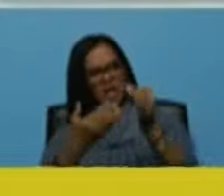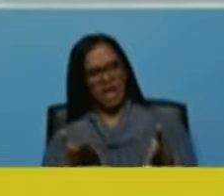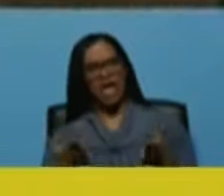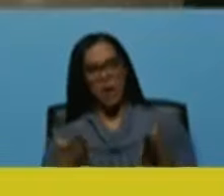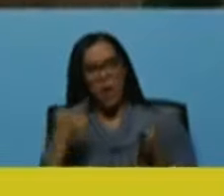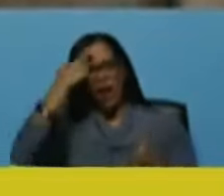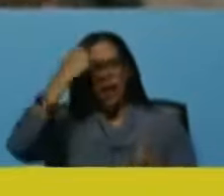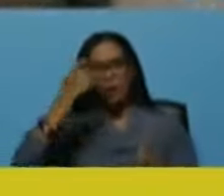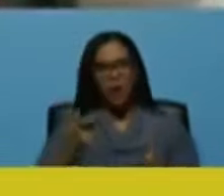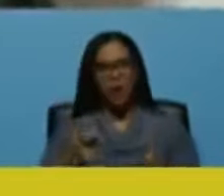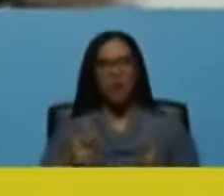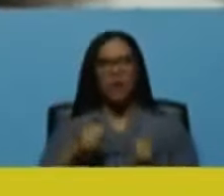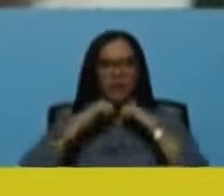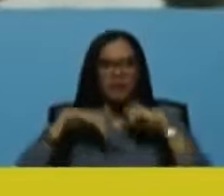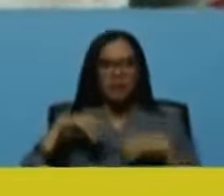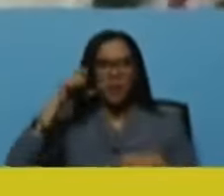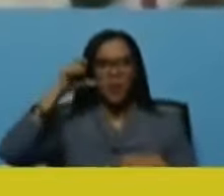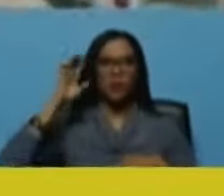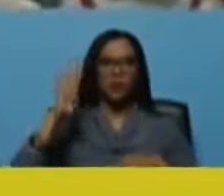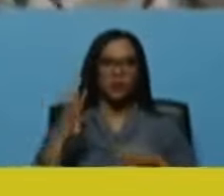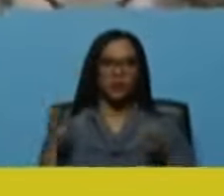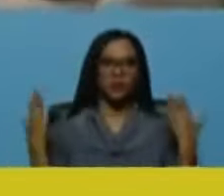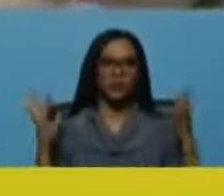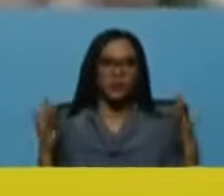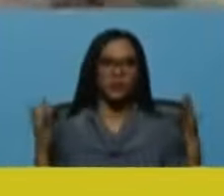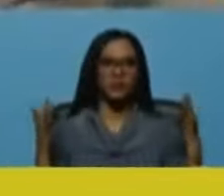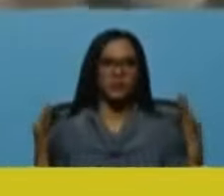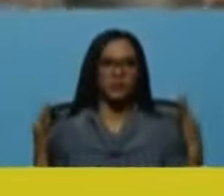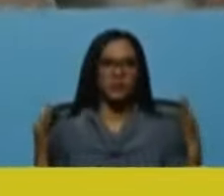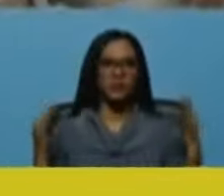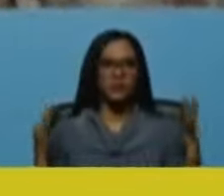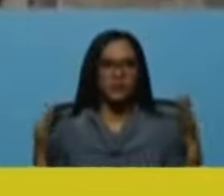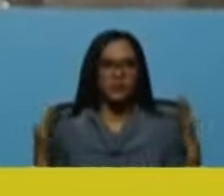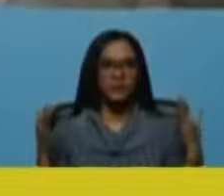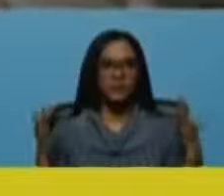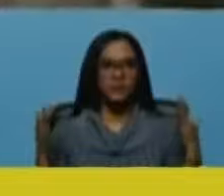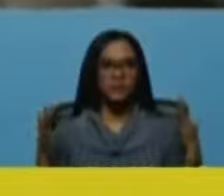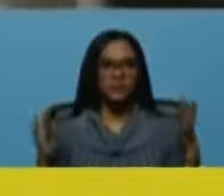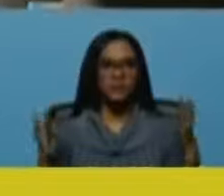which is the people blessed by God. Admiral,